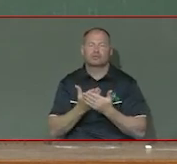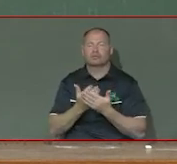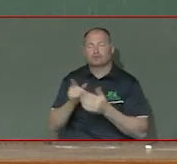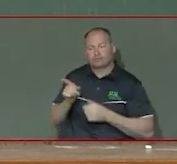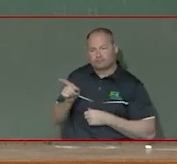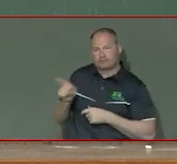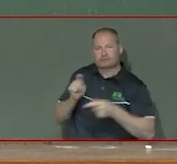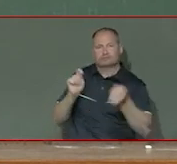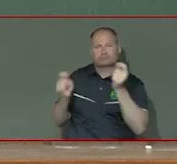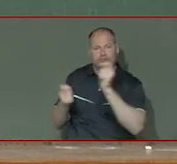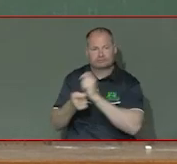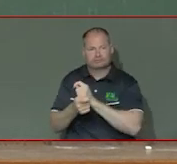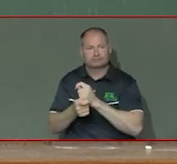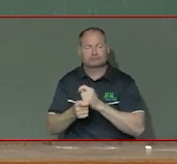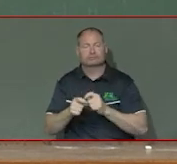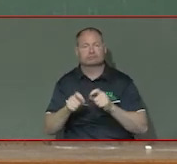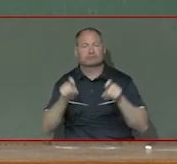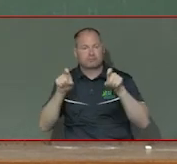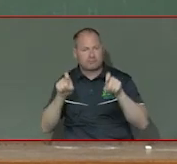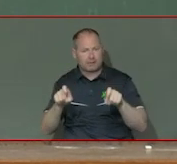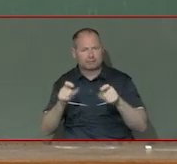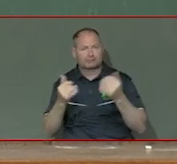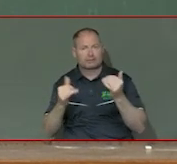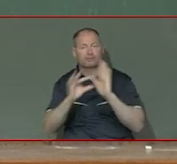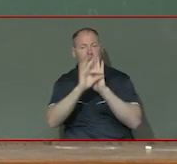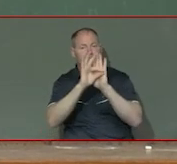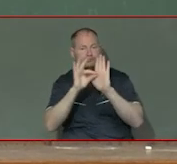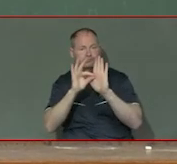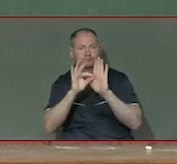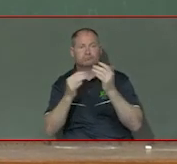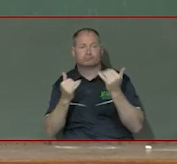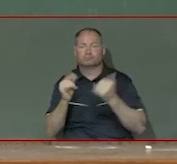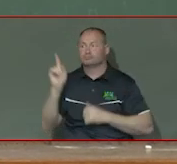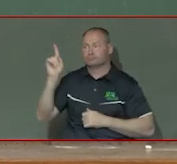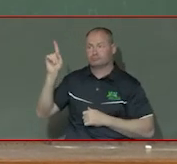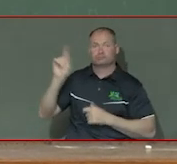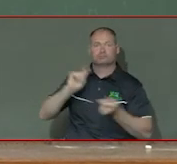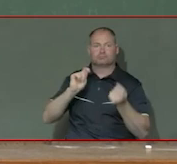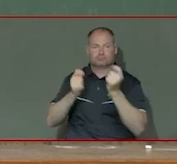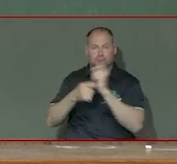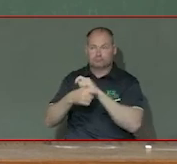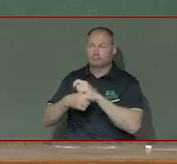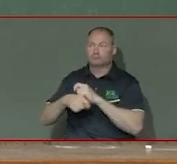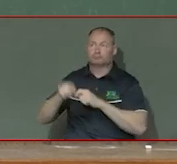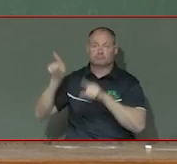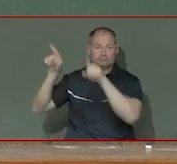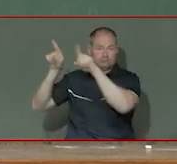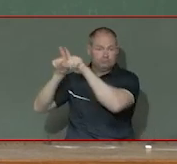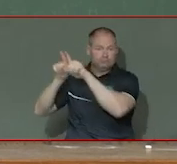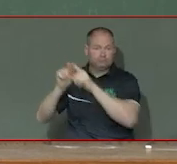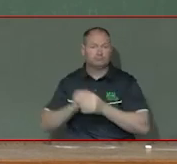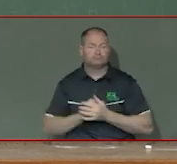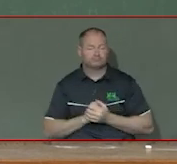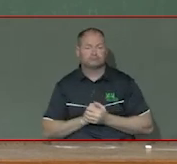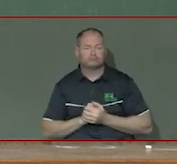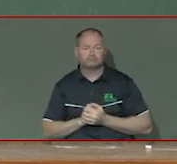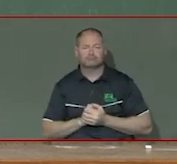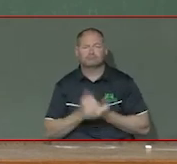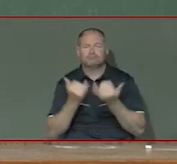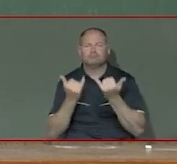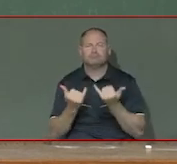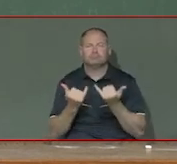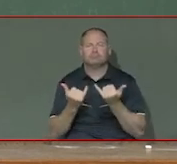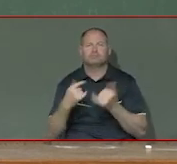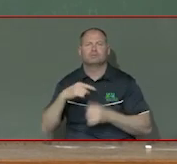the sine of A minus B, I must change it to the cos of an angle minus an angle. So therefore, what are we going to